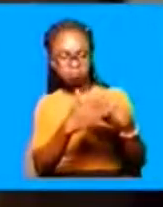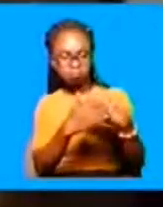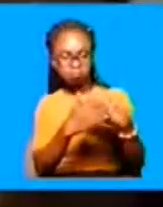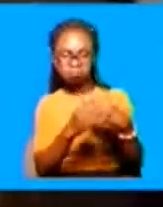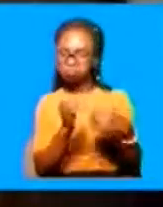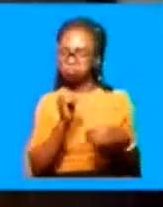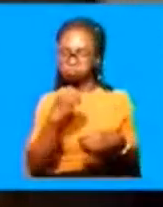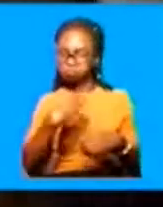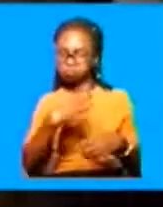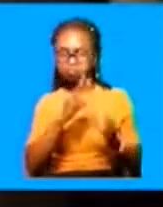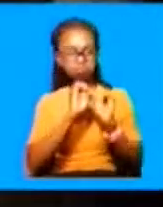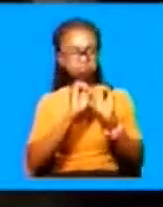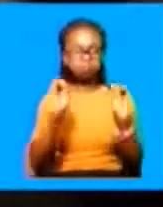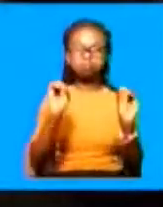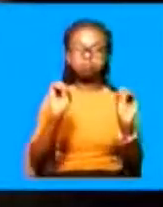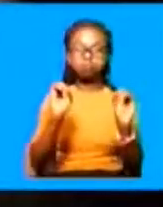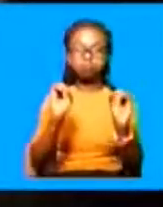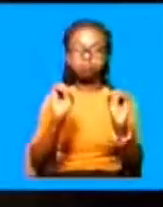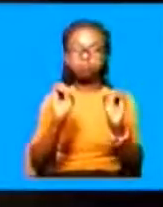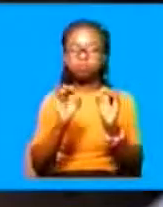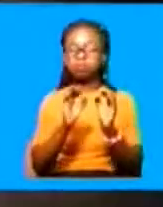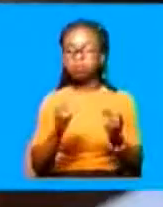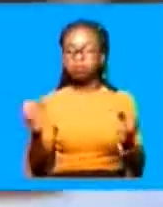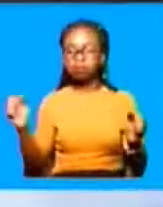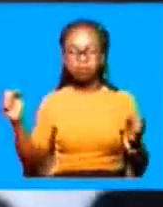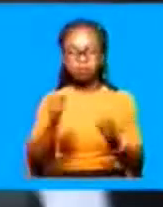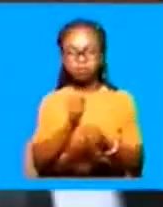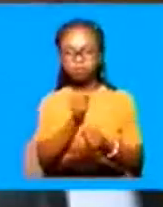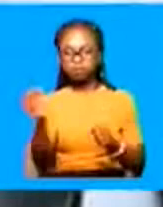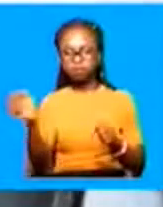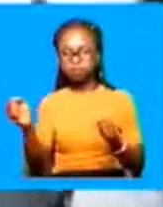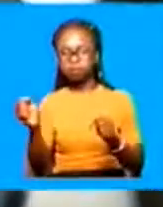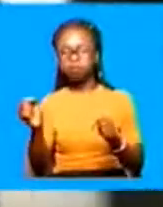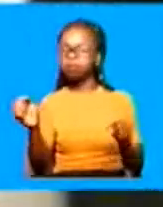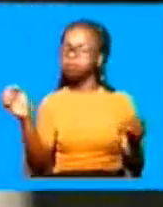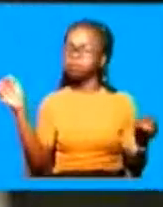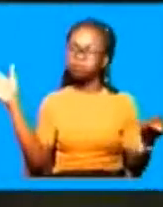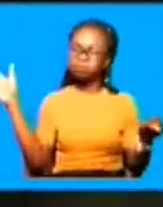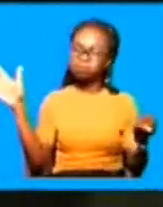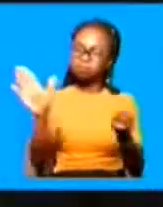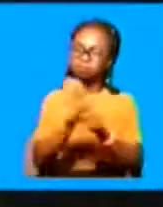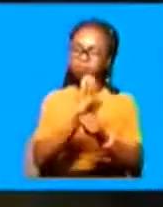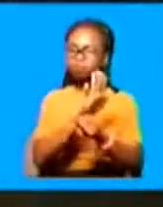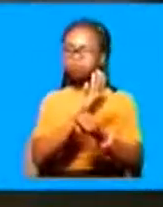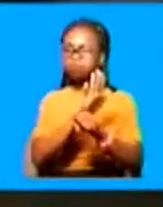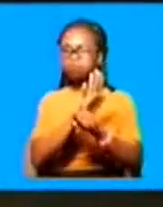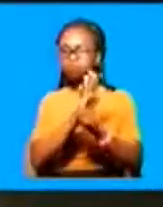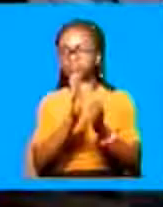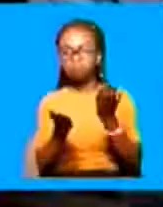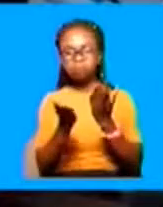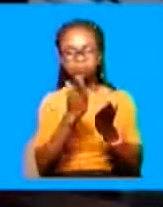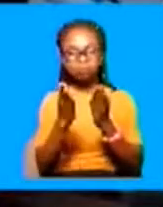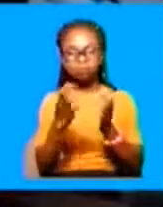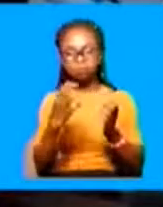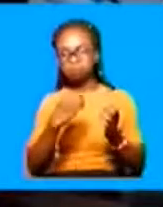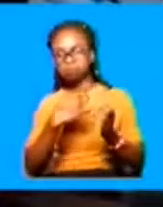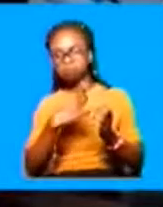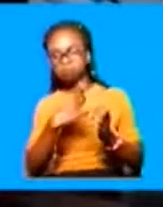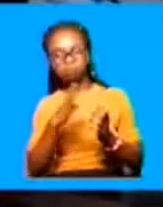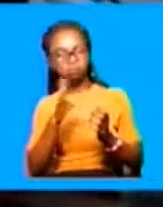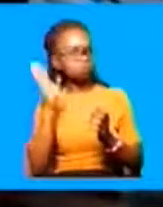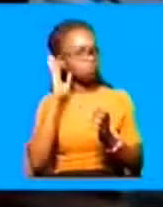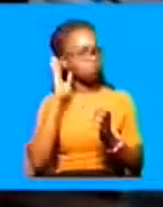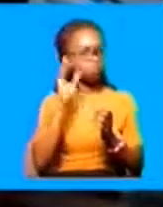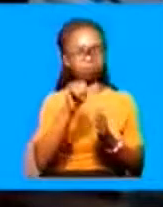ng'ama buok nowinjo, kata ichiego dhot matek tiyudo ka ok ofweny ni gimoro chando ite. Koro